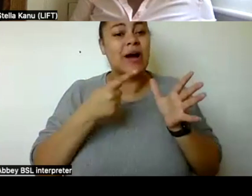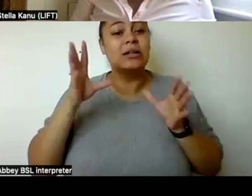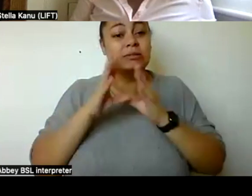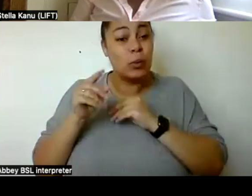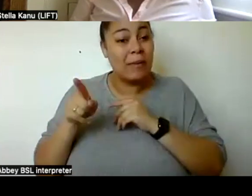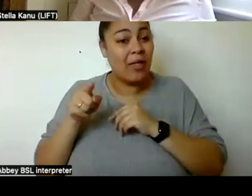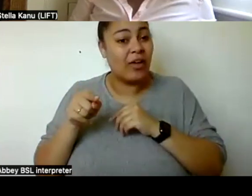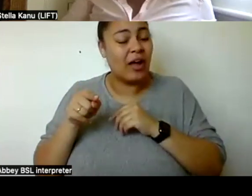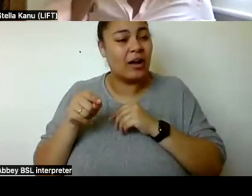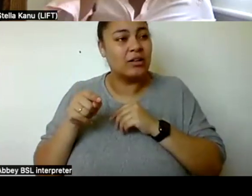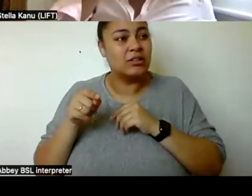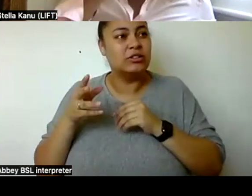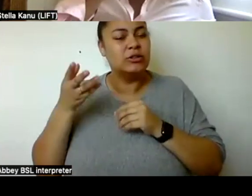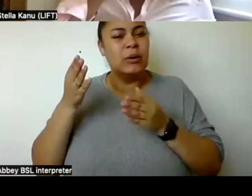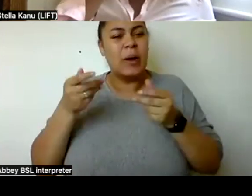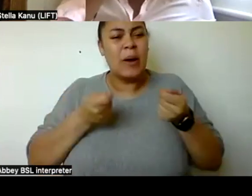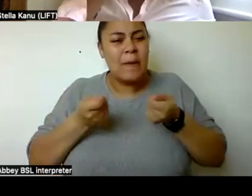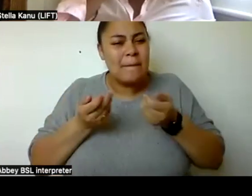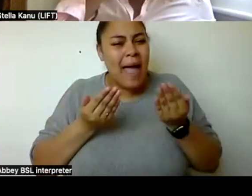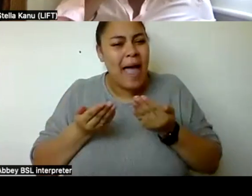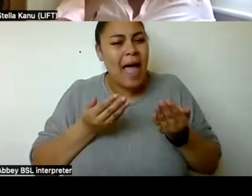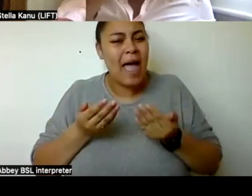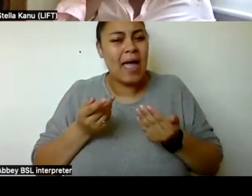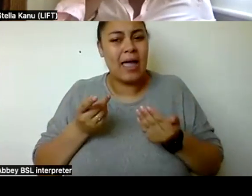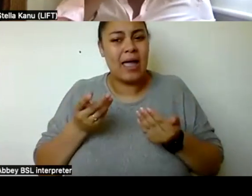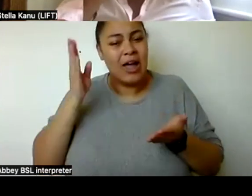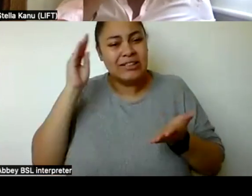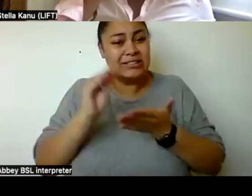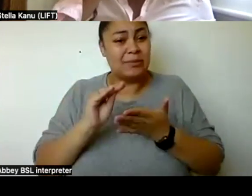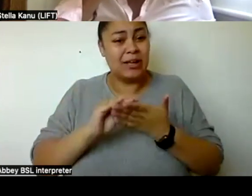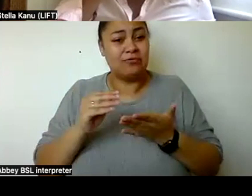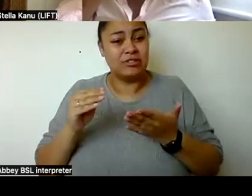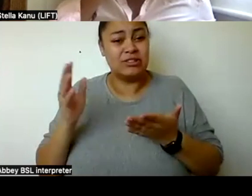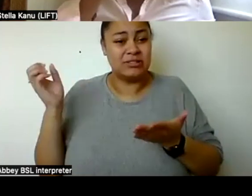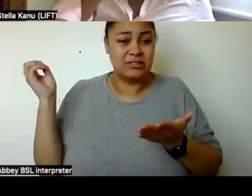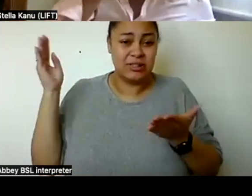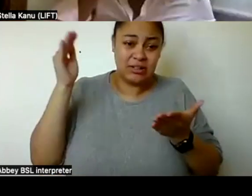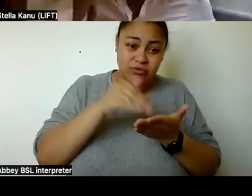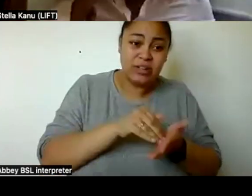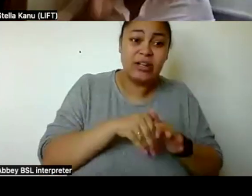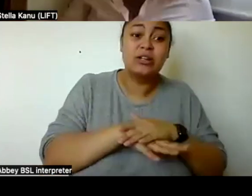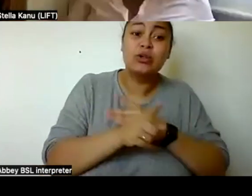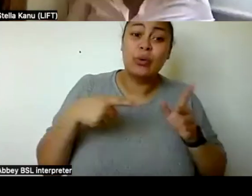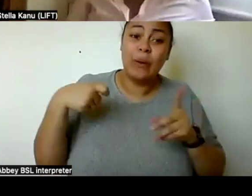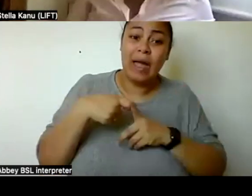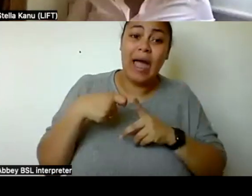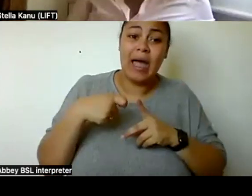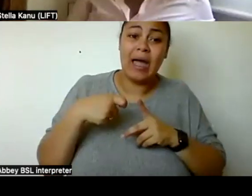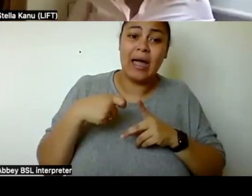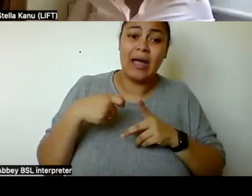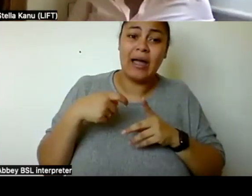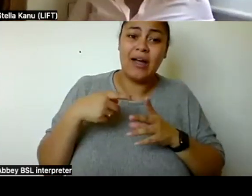comparing the experience of migrating into the UK through a refugee route to